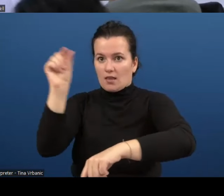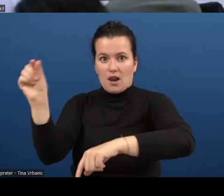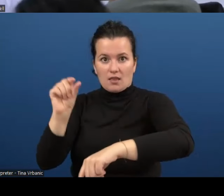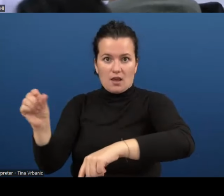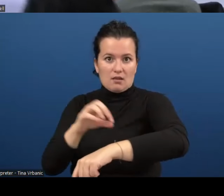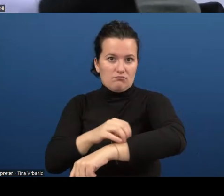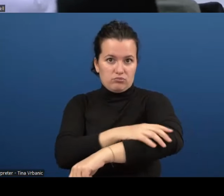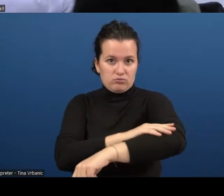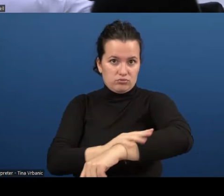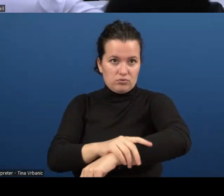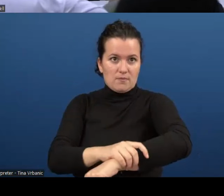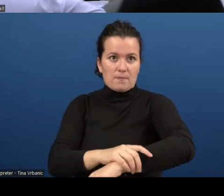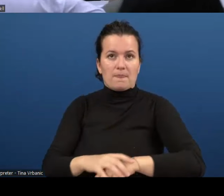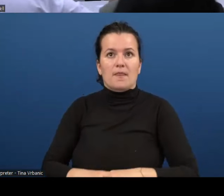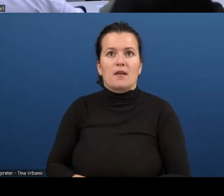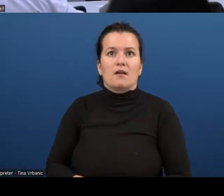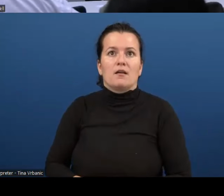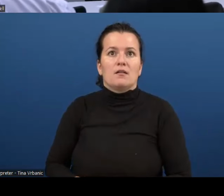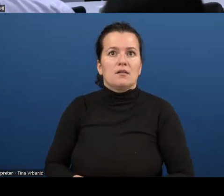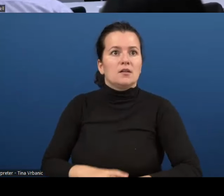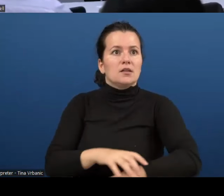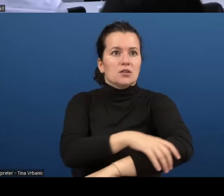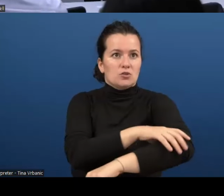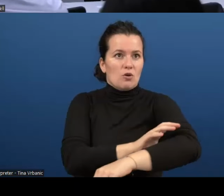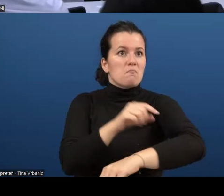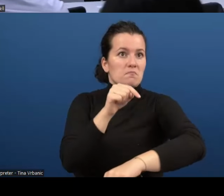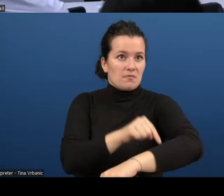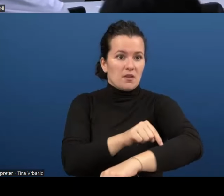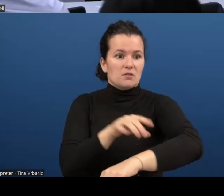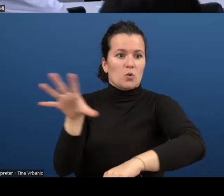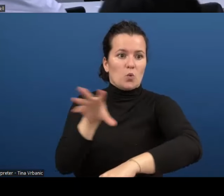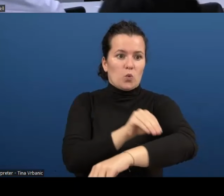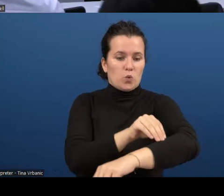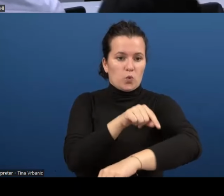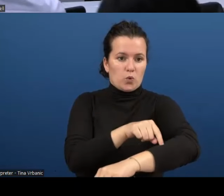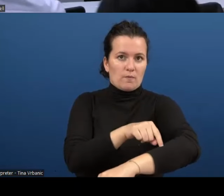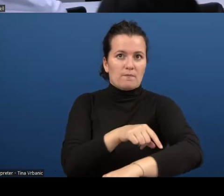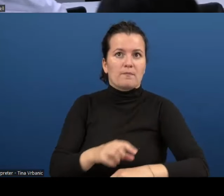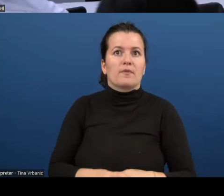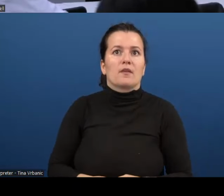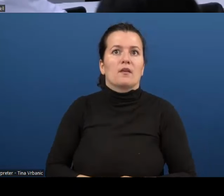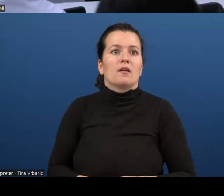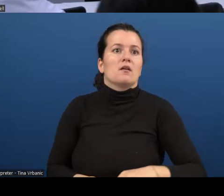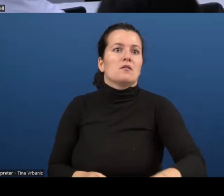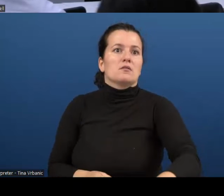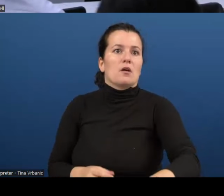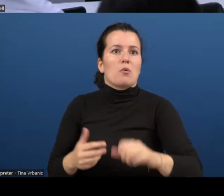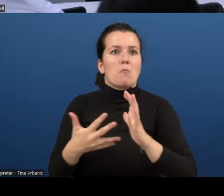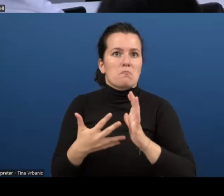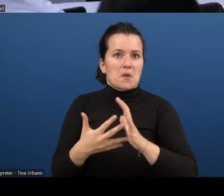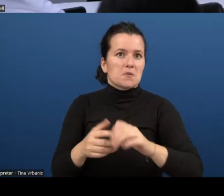wearable in that sense that you could walk around with it. And but I did many experiments with it,